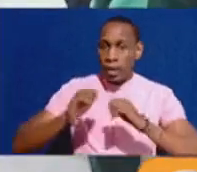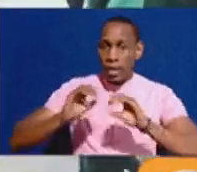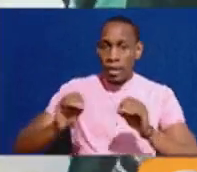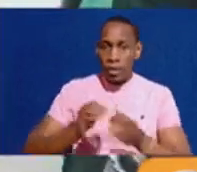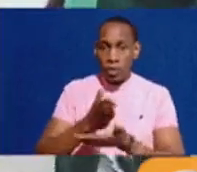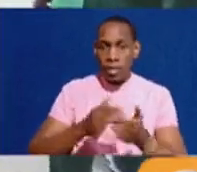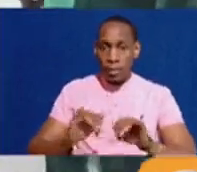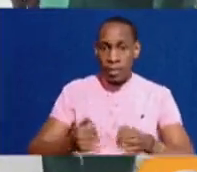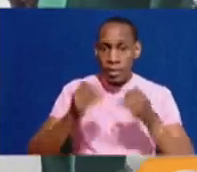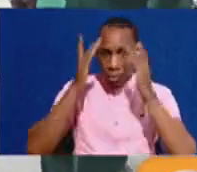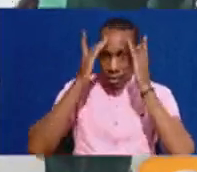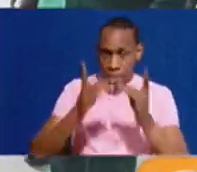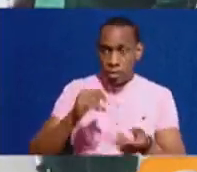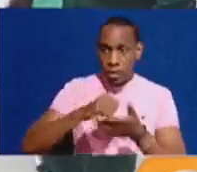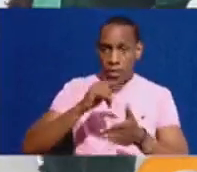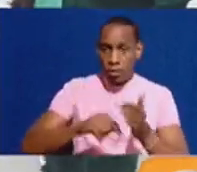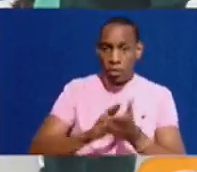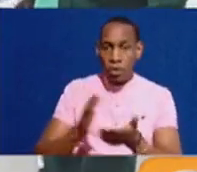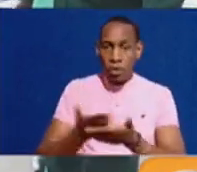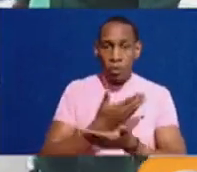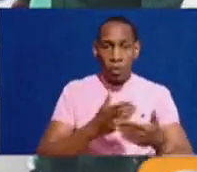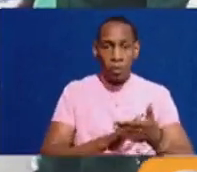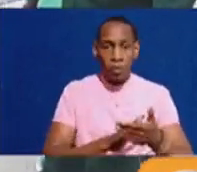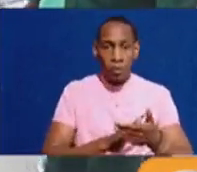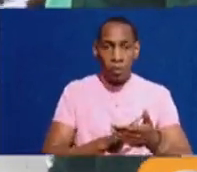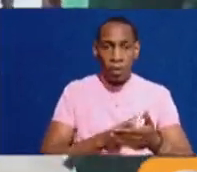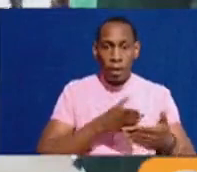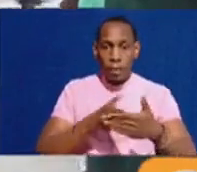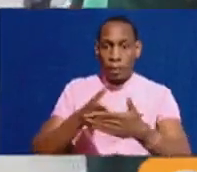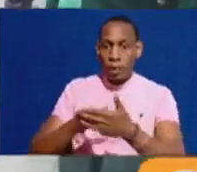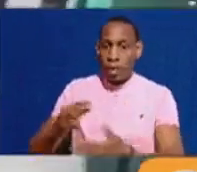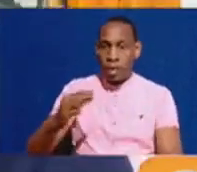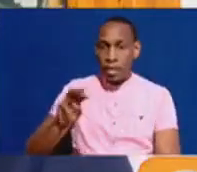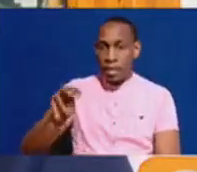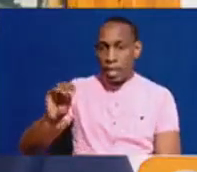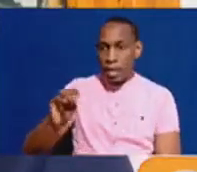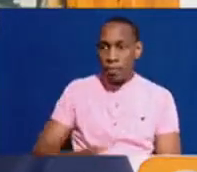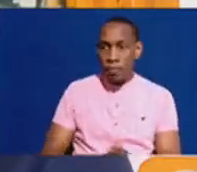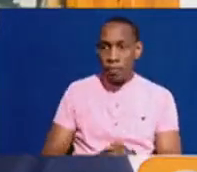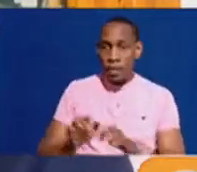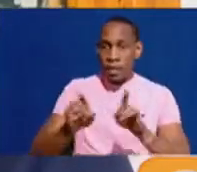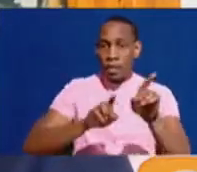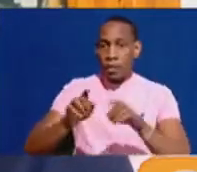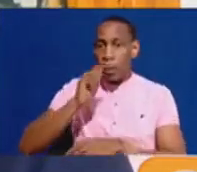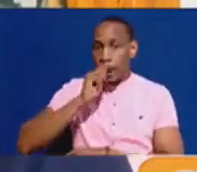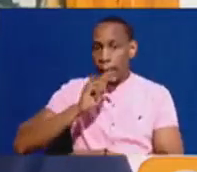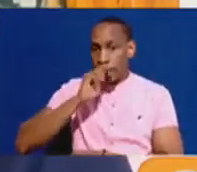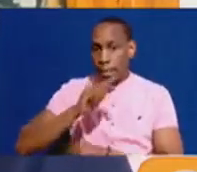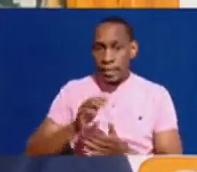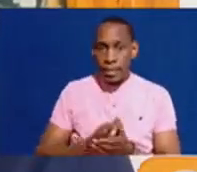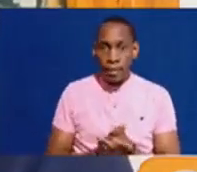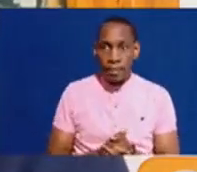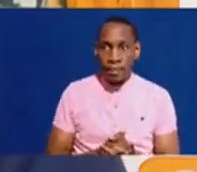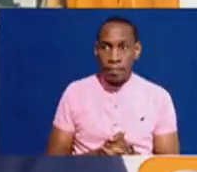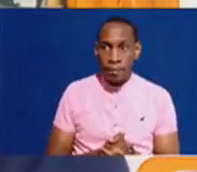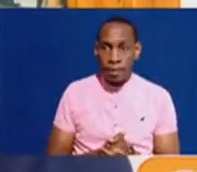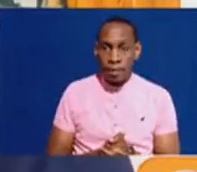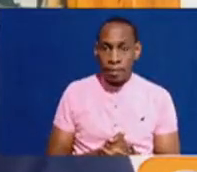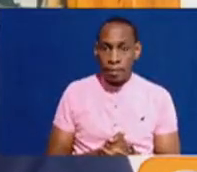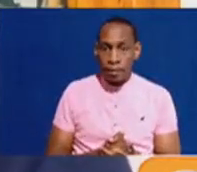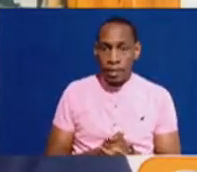of his latest decisions, including lifting the ban on GMOs. The move to Tanzania is maybe try to see whether there